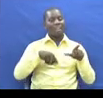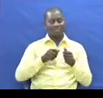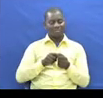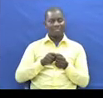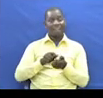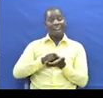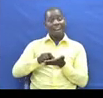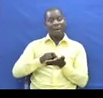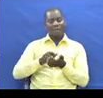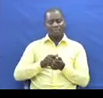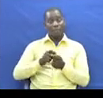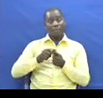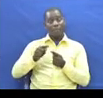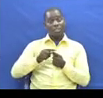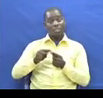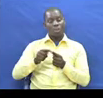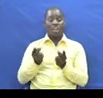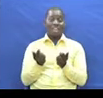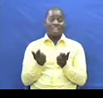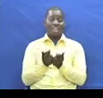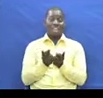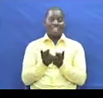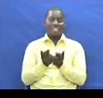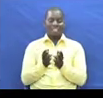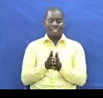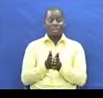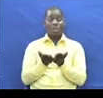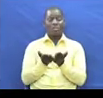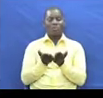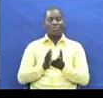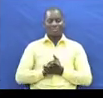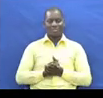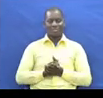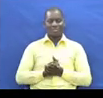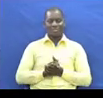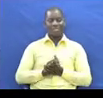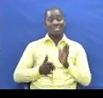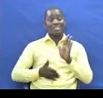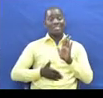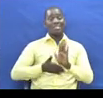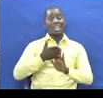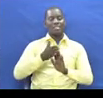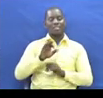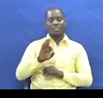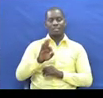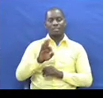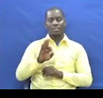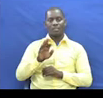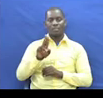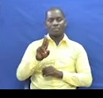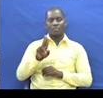pencil, and a notebook. To start with, function has